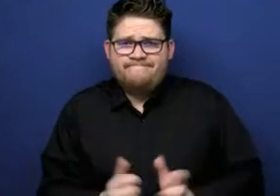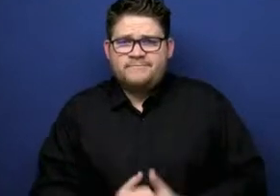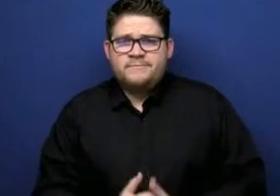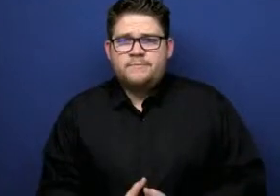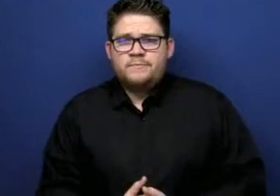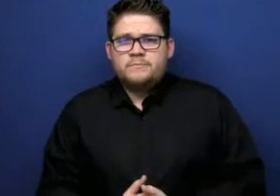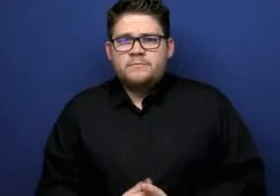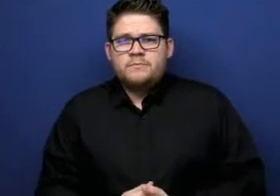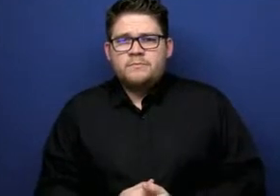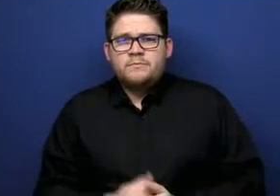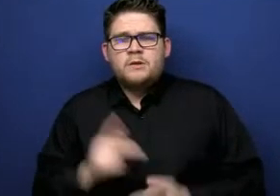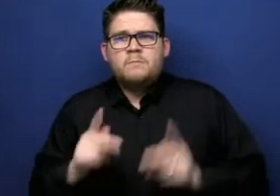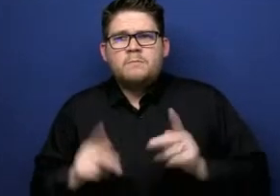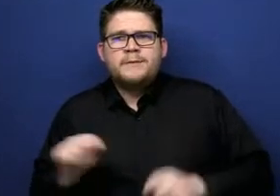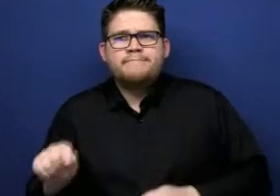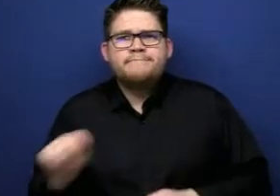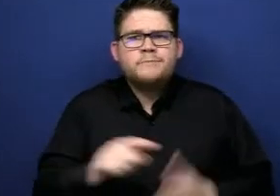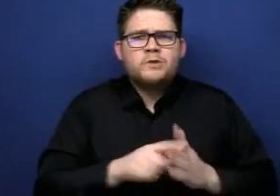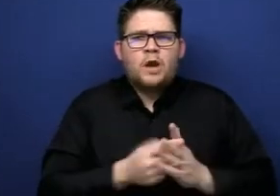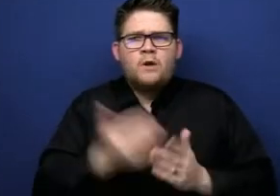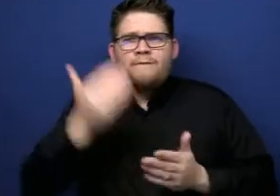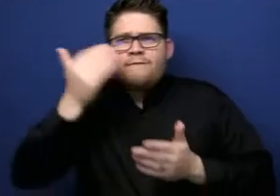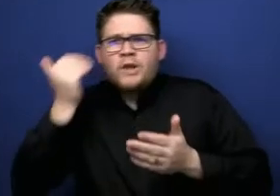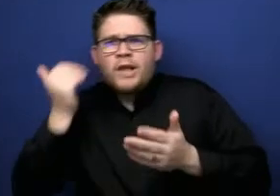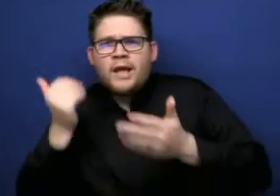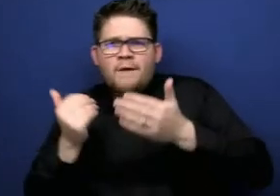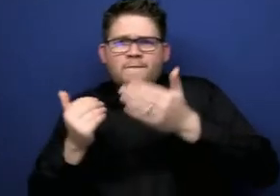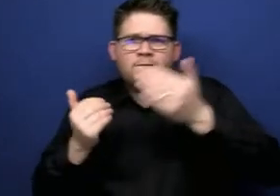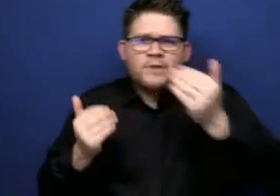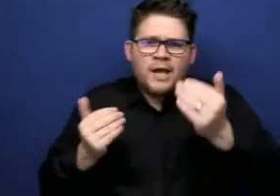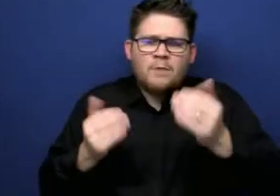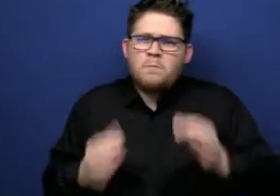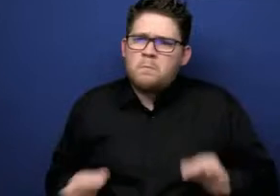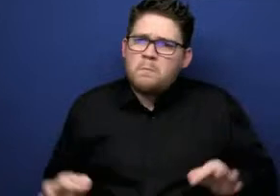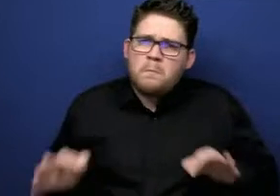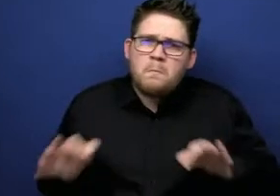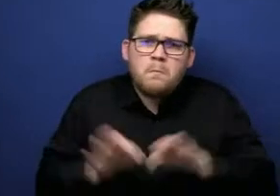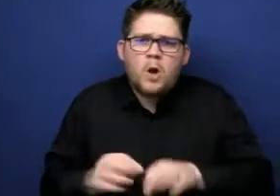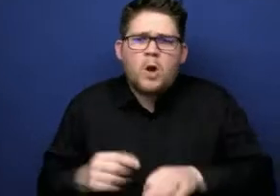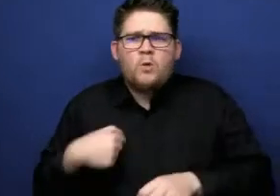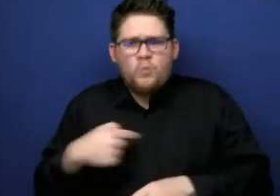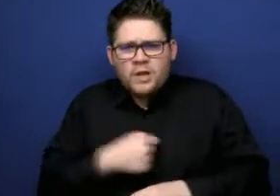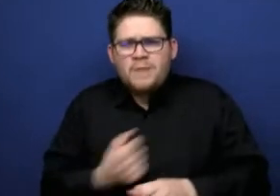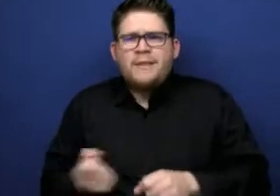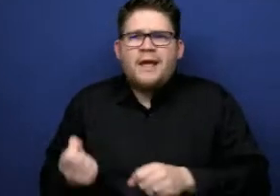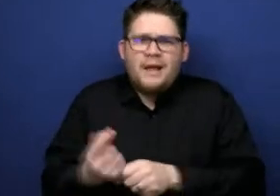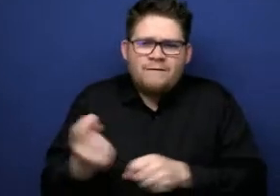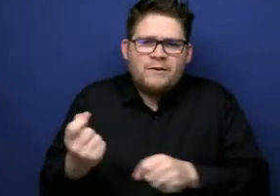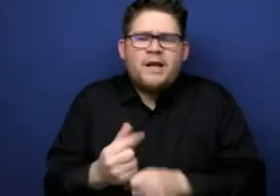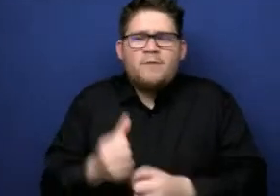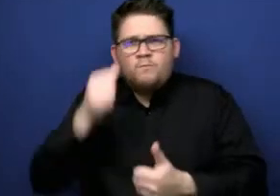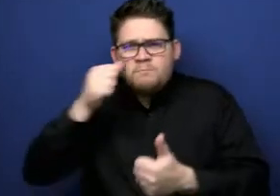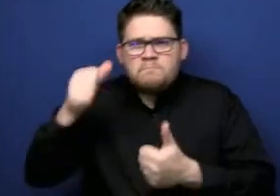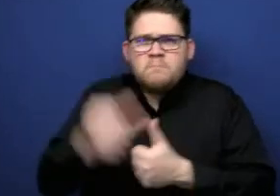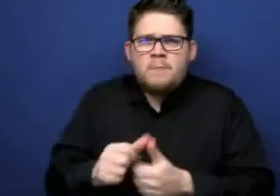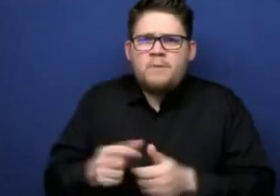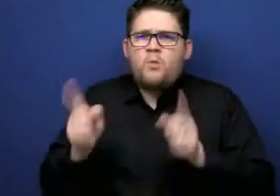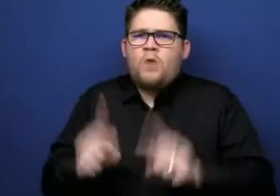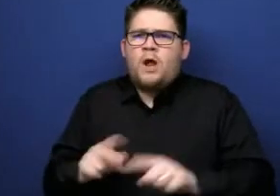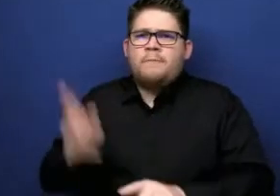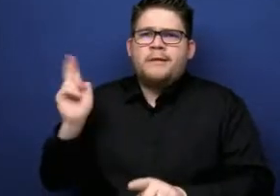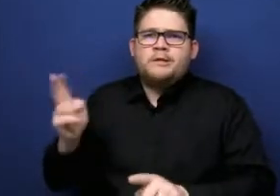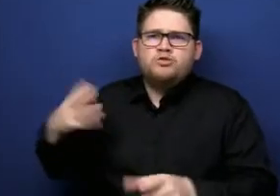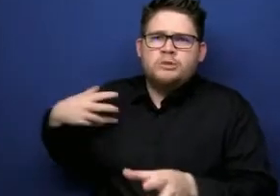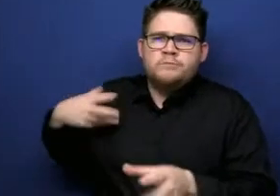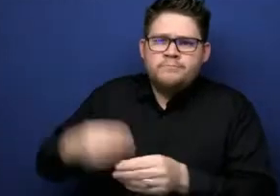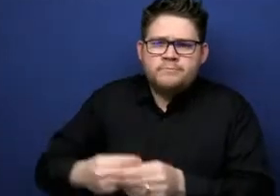of remembering and coming together each year grows in importance. It is our collective responsibility to ensure that